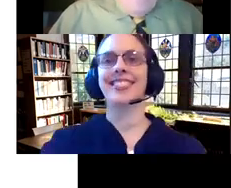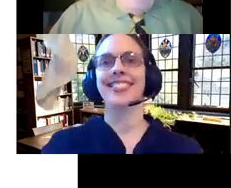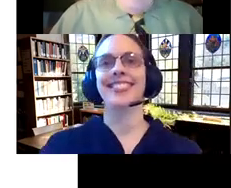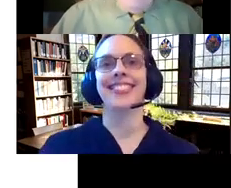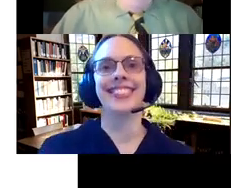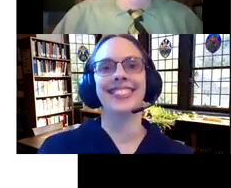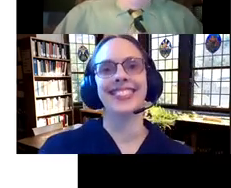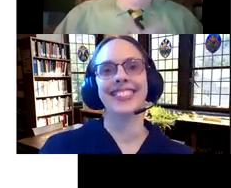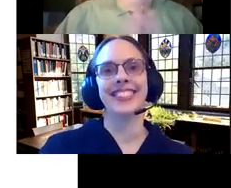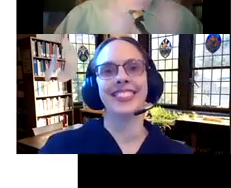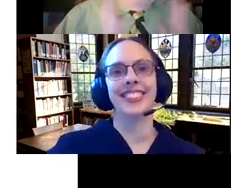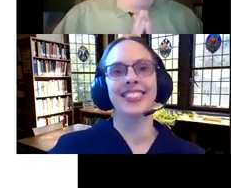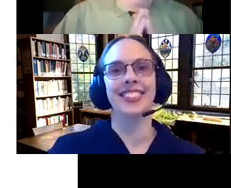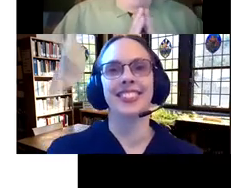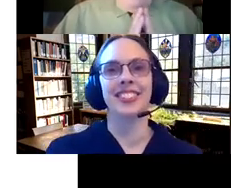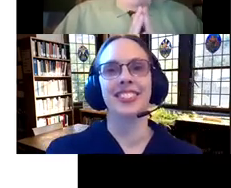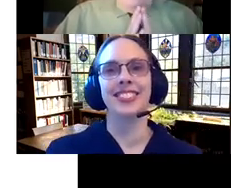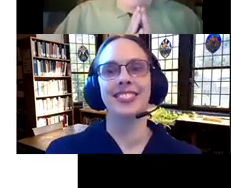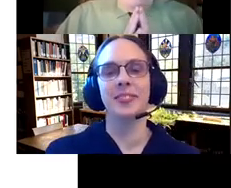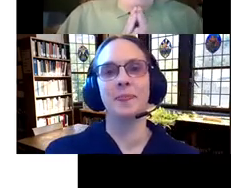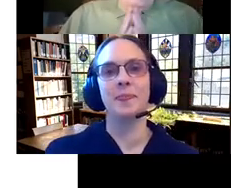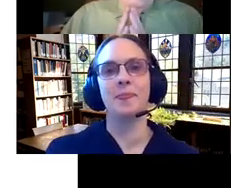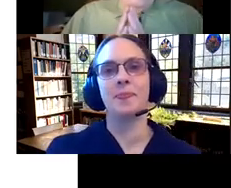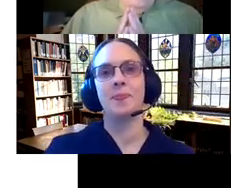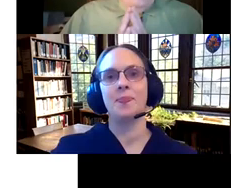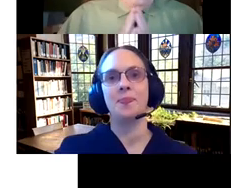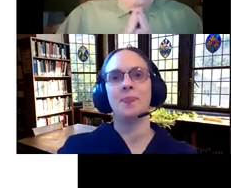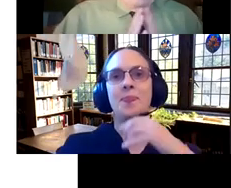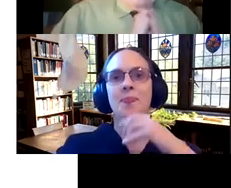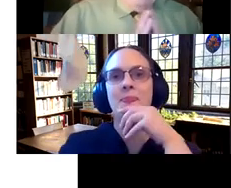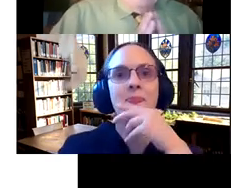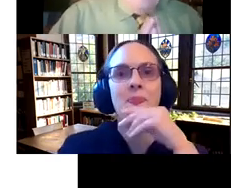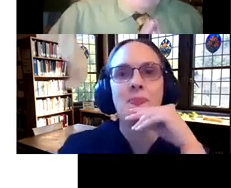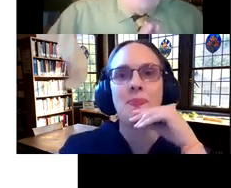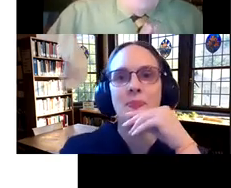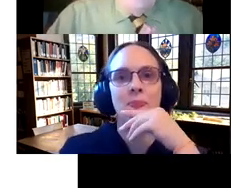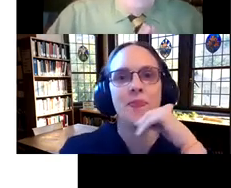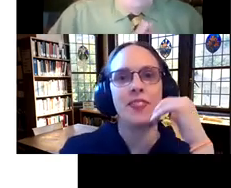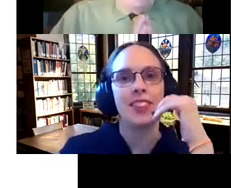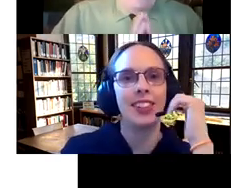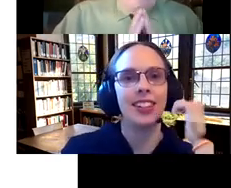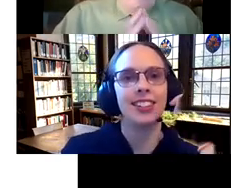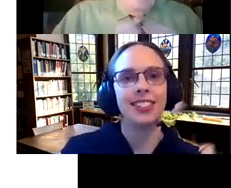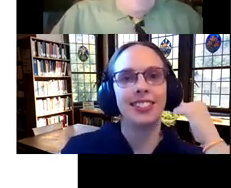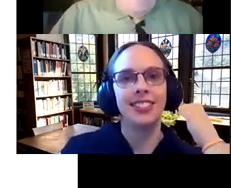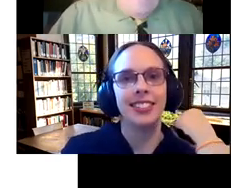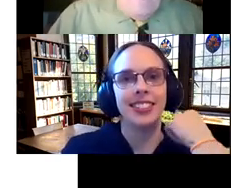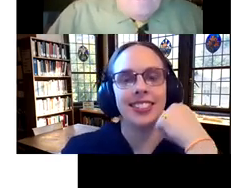Well, at any rate, Golden Eagles, thank you for protecting the nest, and I hope you're